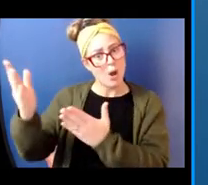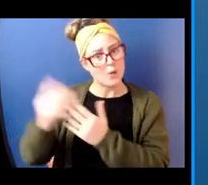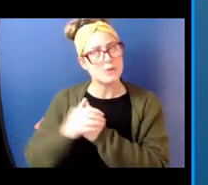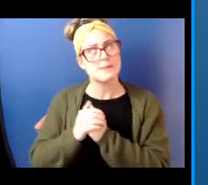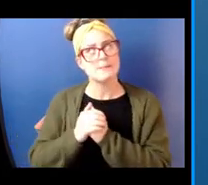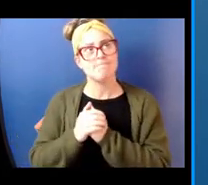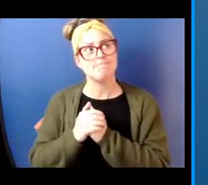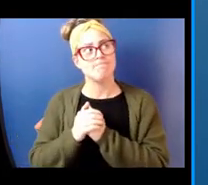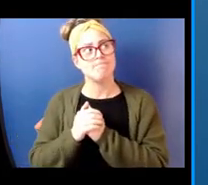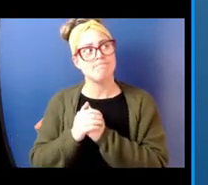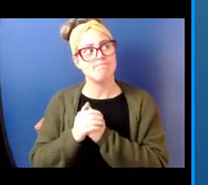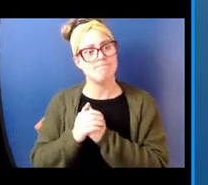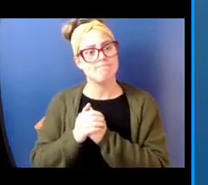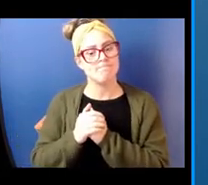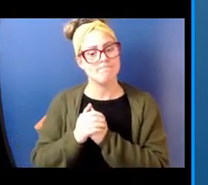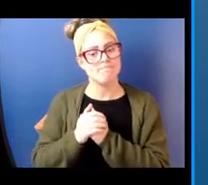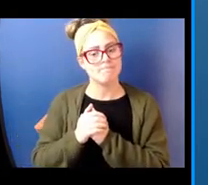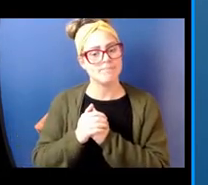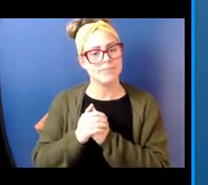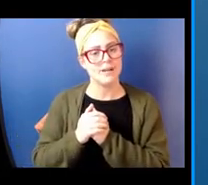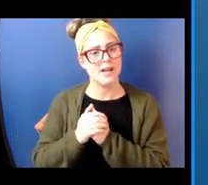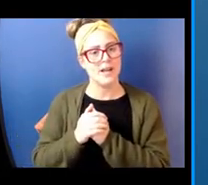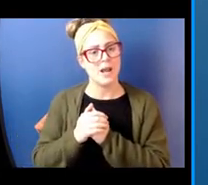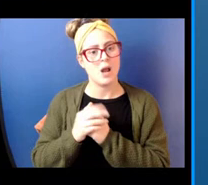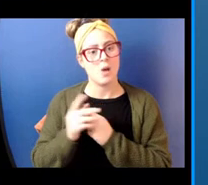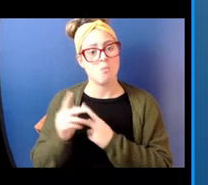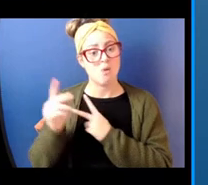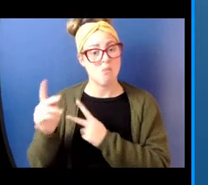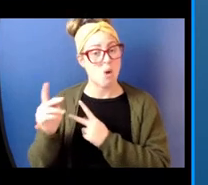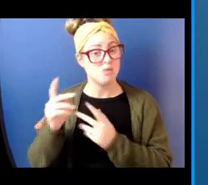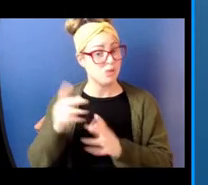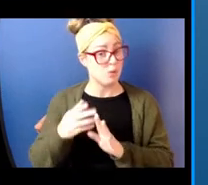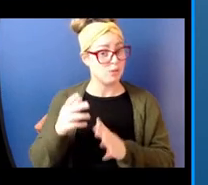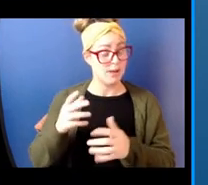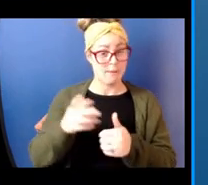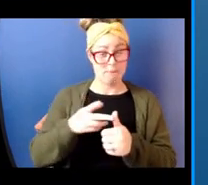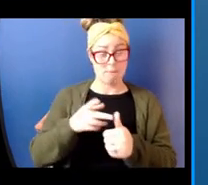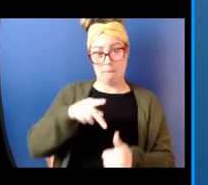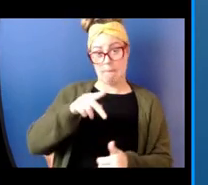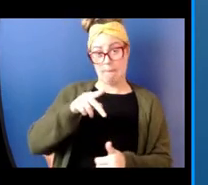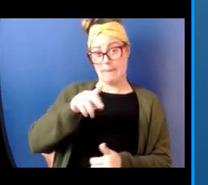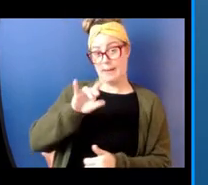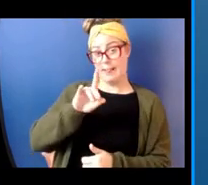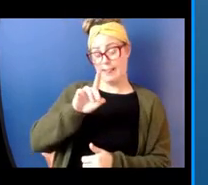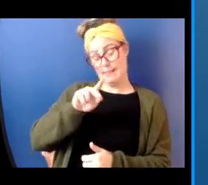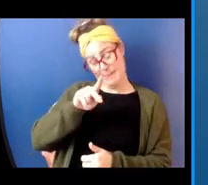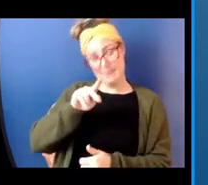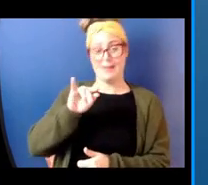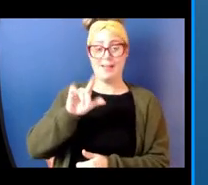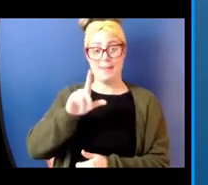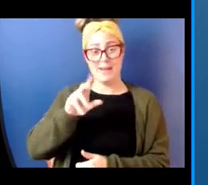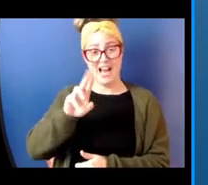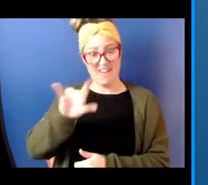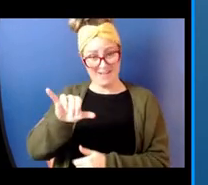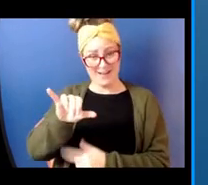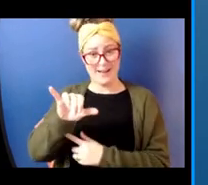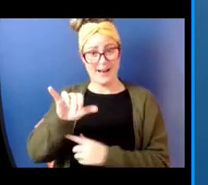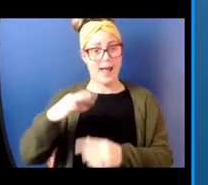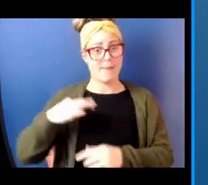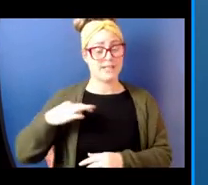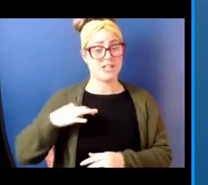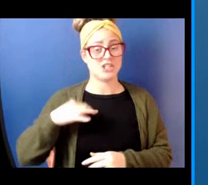we uh I'd like to move the preliminary applications for 2028 early State status